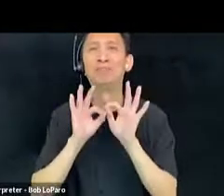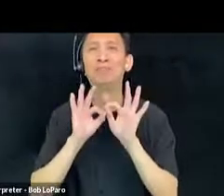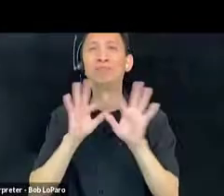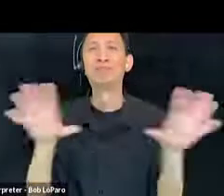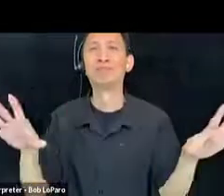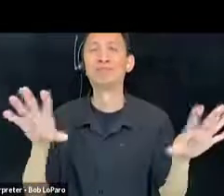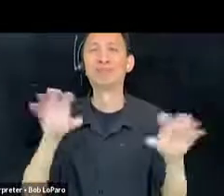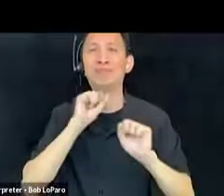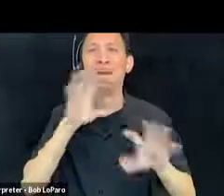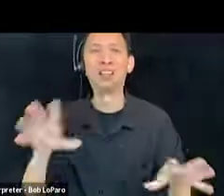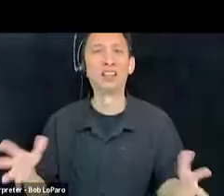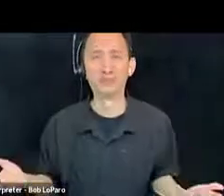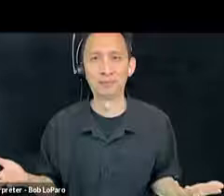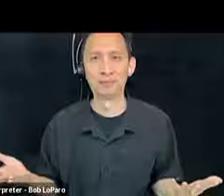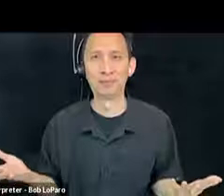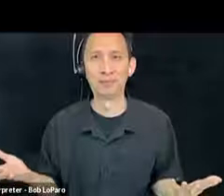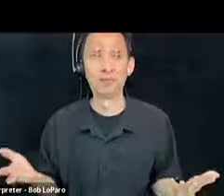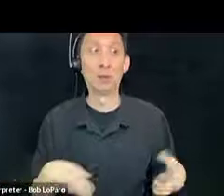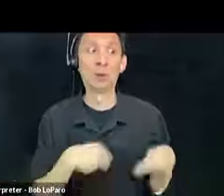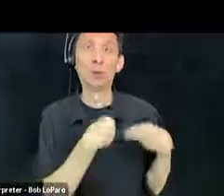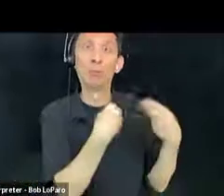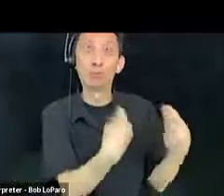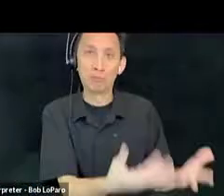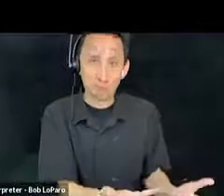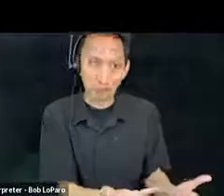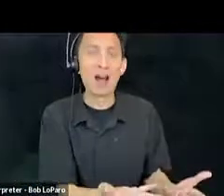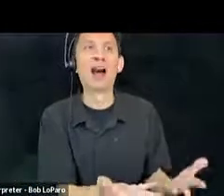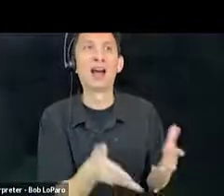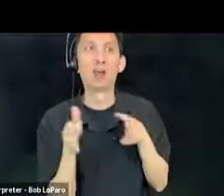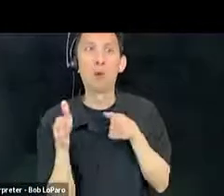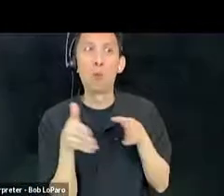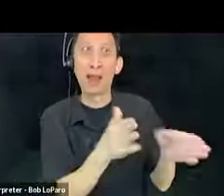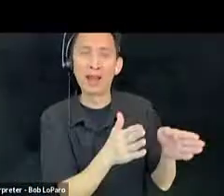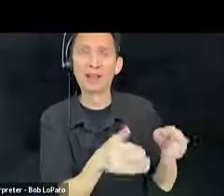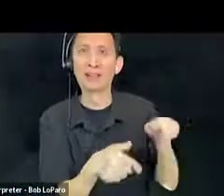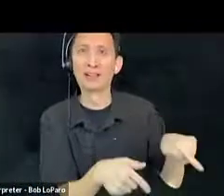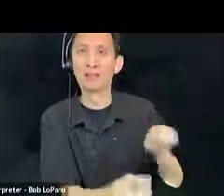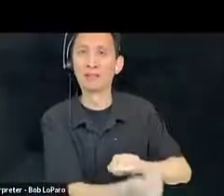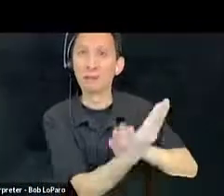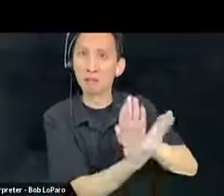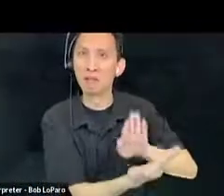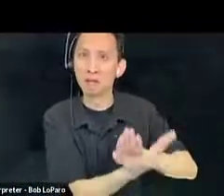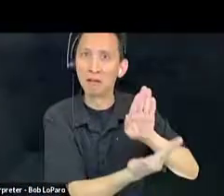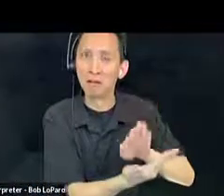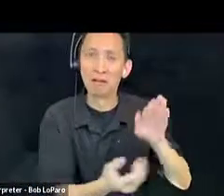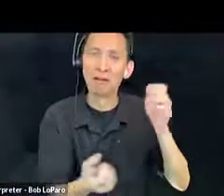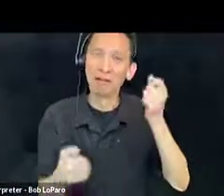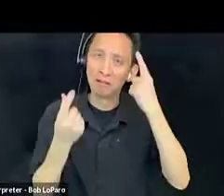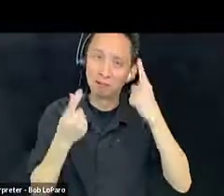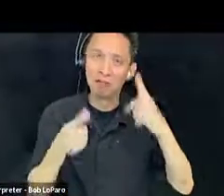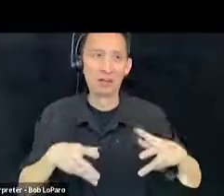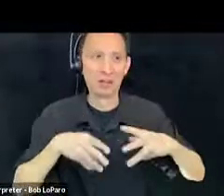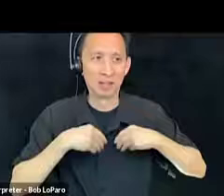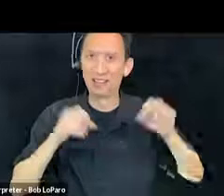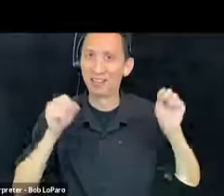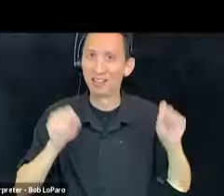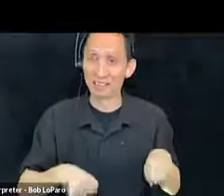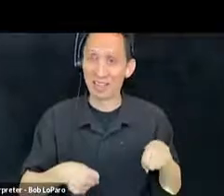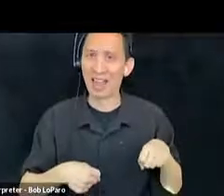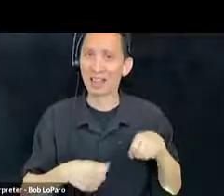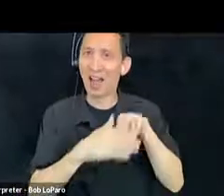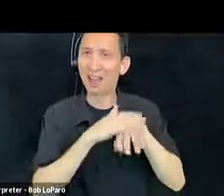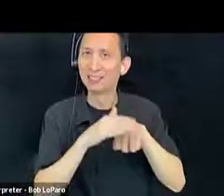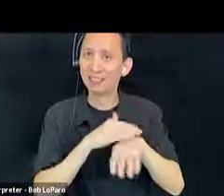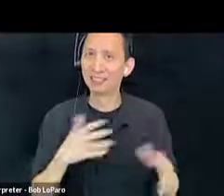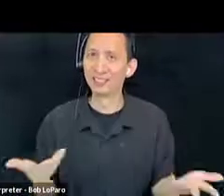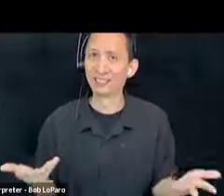giving them access and we're giving them things that make sense for them. And, of course, teachers and families are a huge part of that. So when